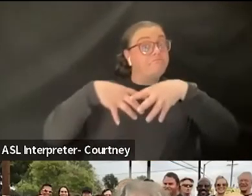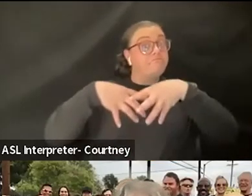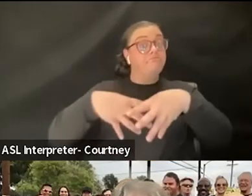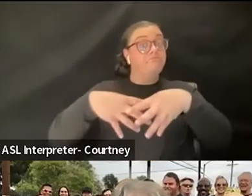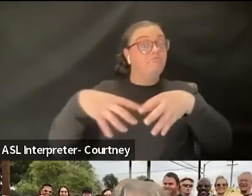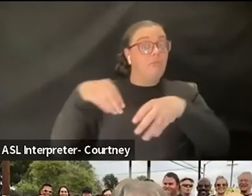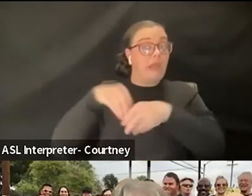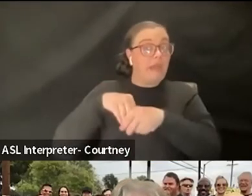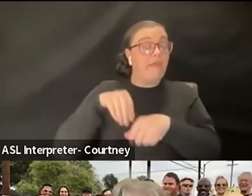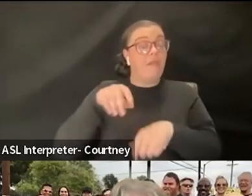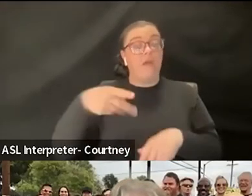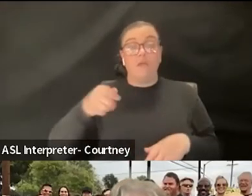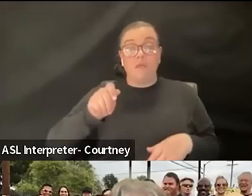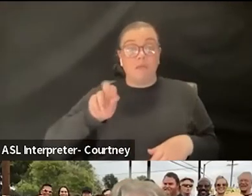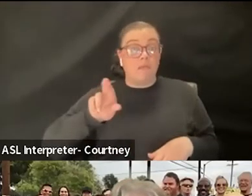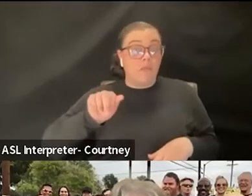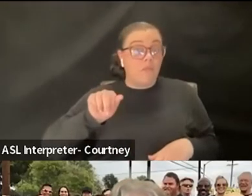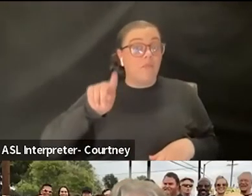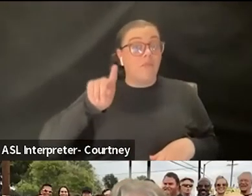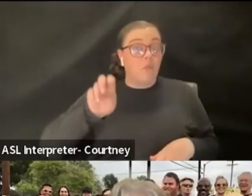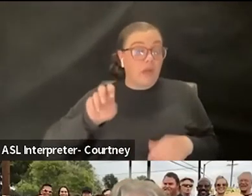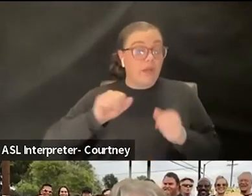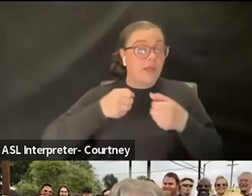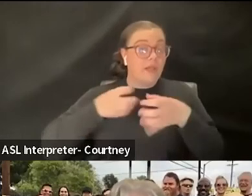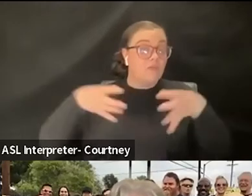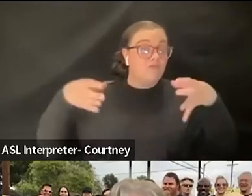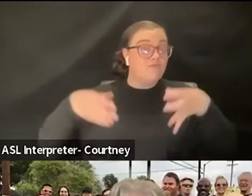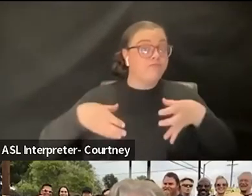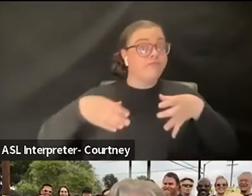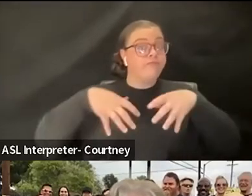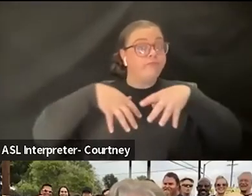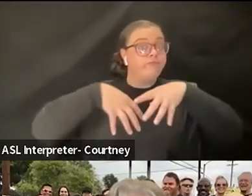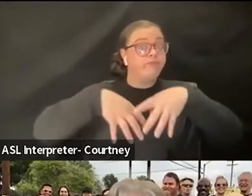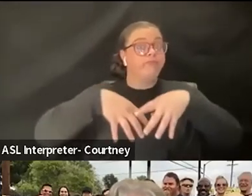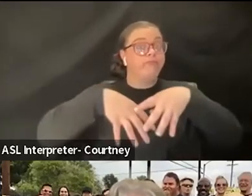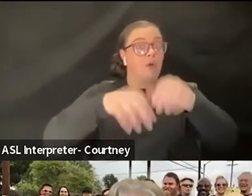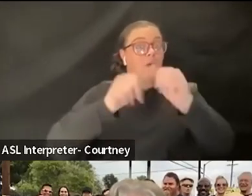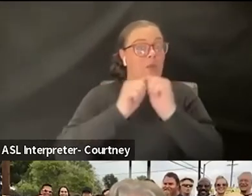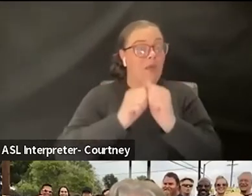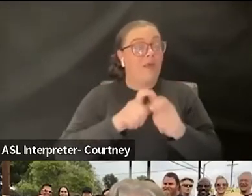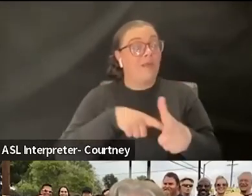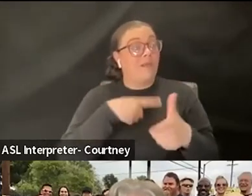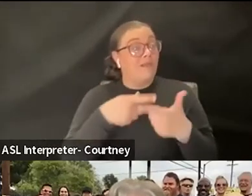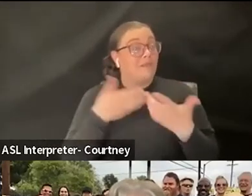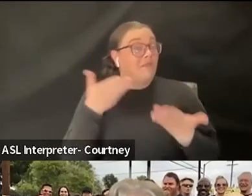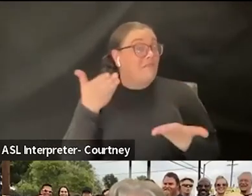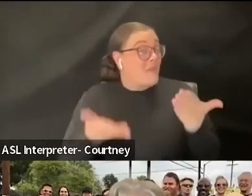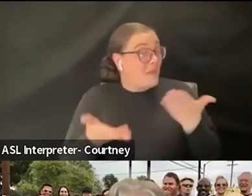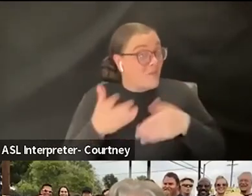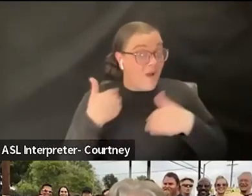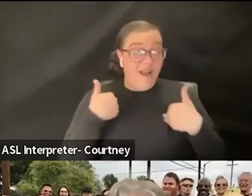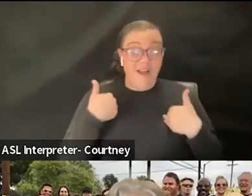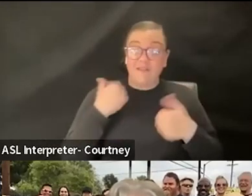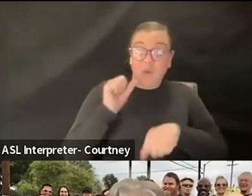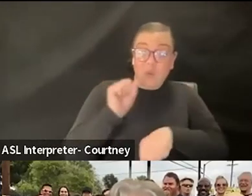action. Whatever it is, just show up. Come to your annual membership meeting.